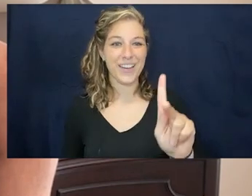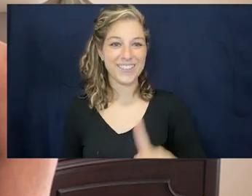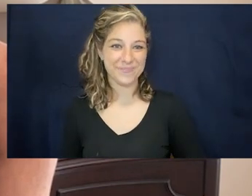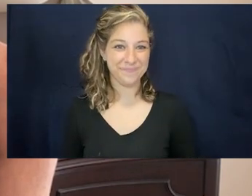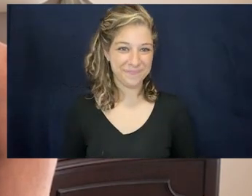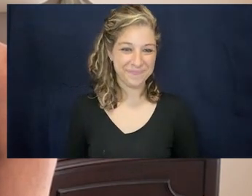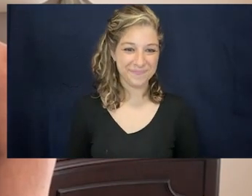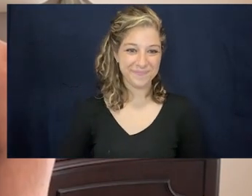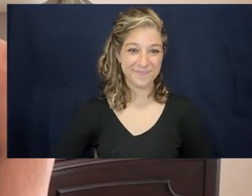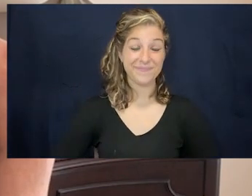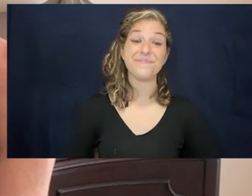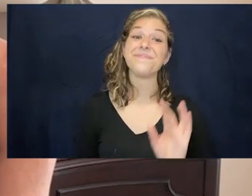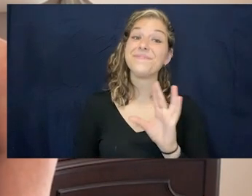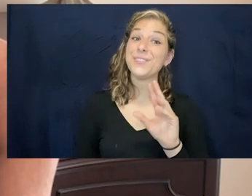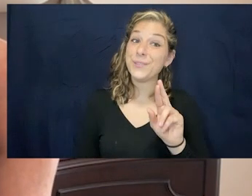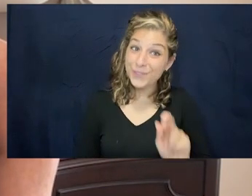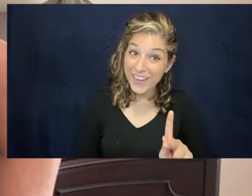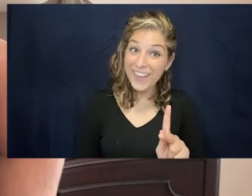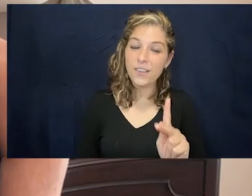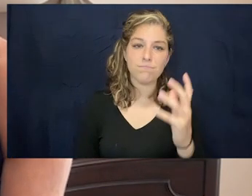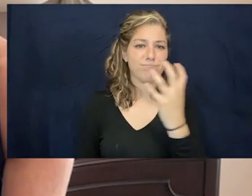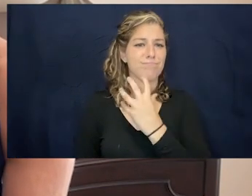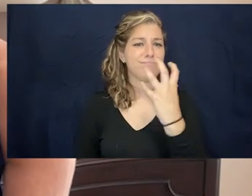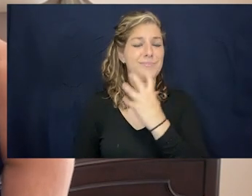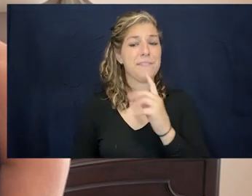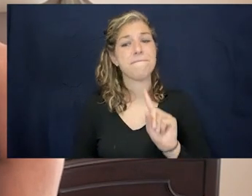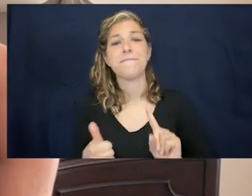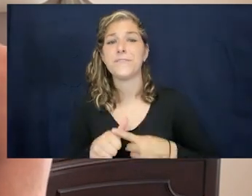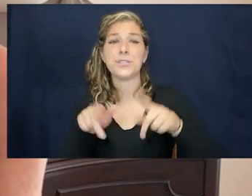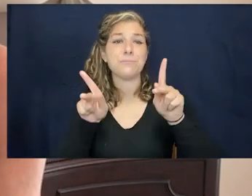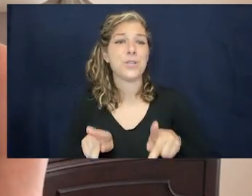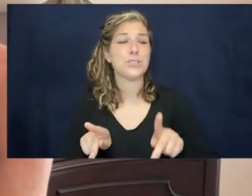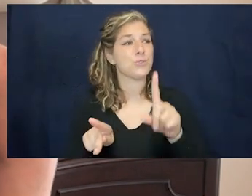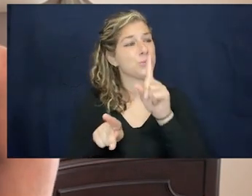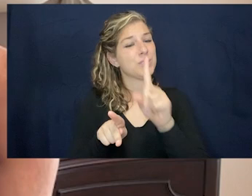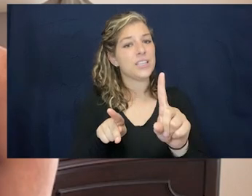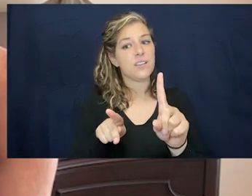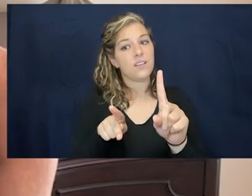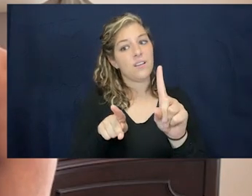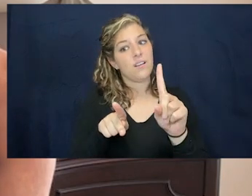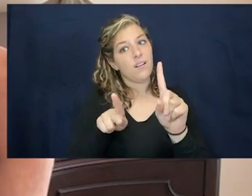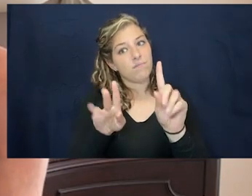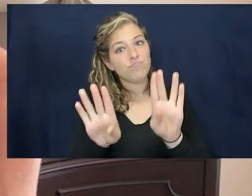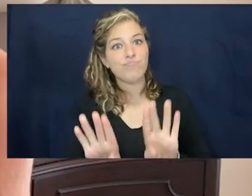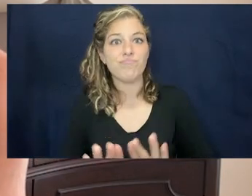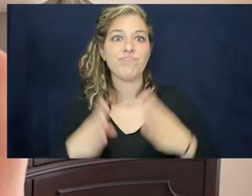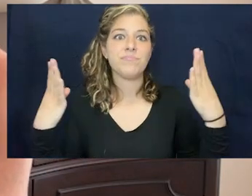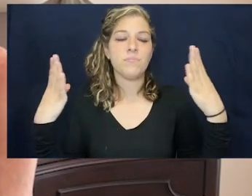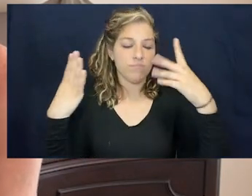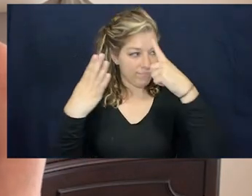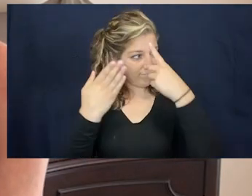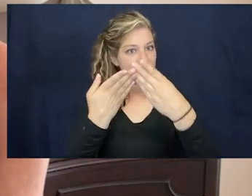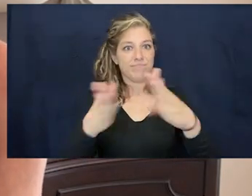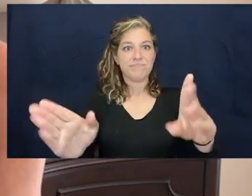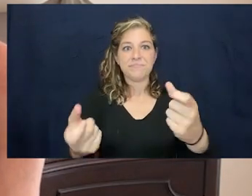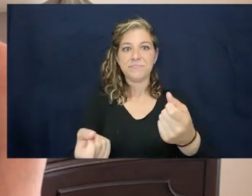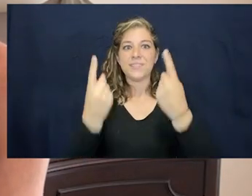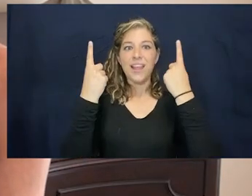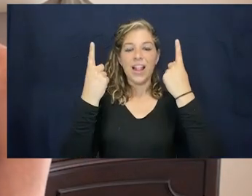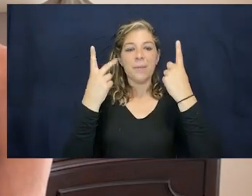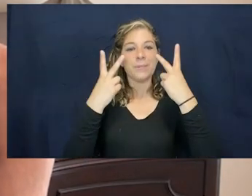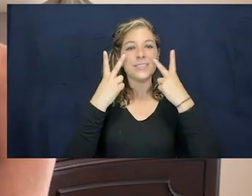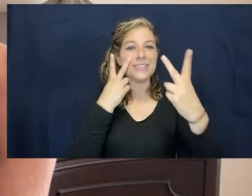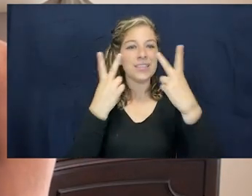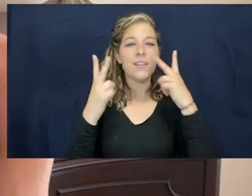Rick. And Rick was the very first person to really pull back the curtain and let me